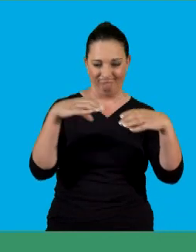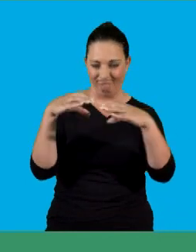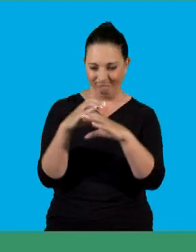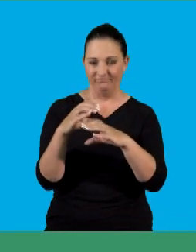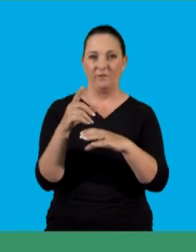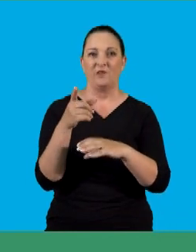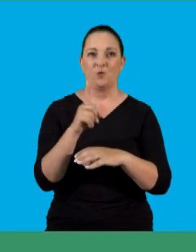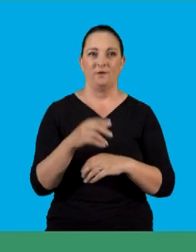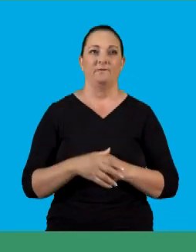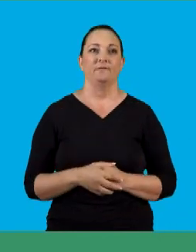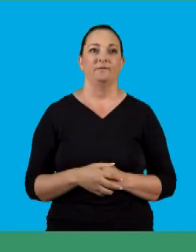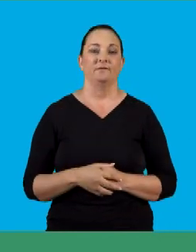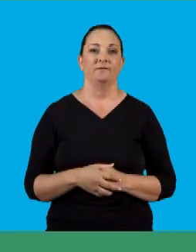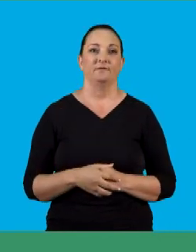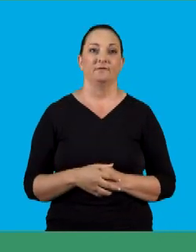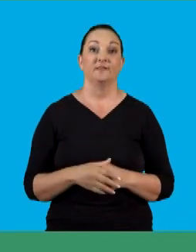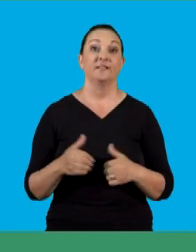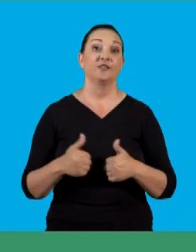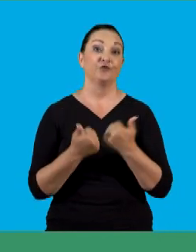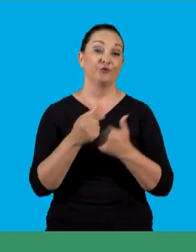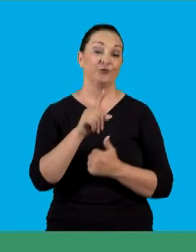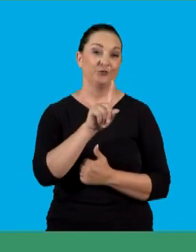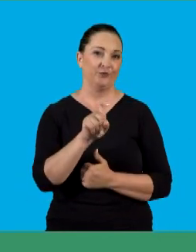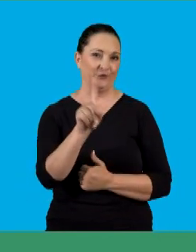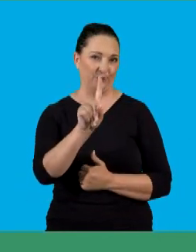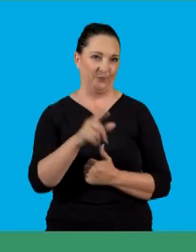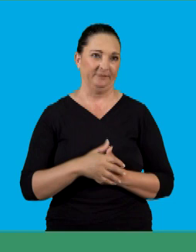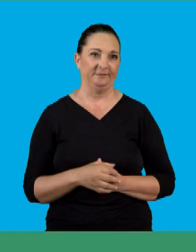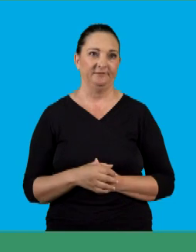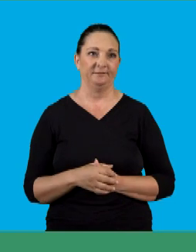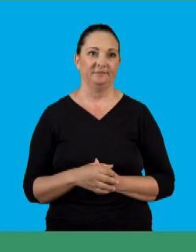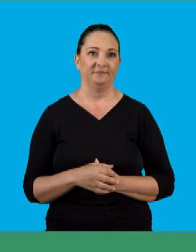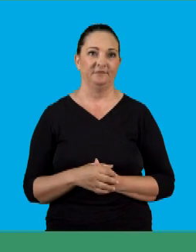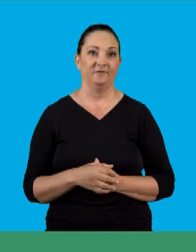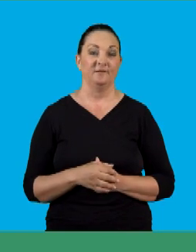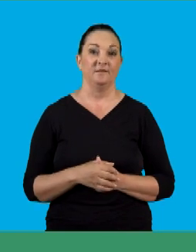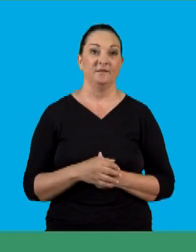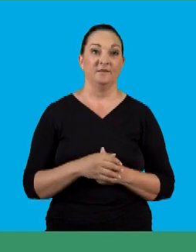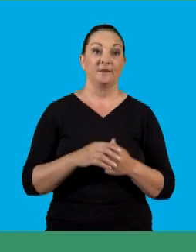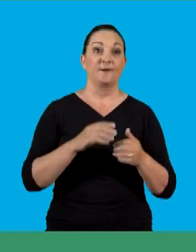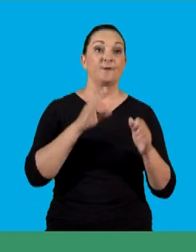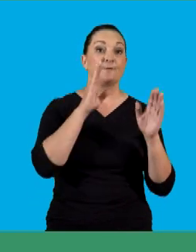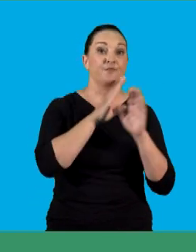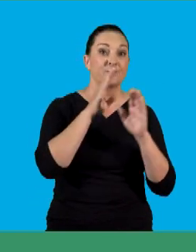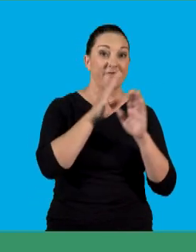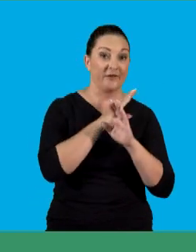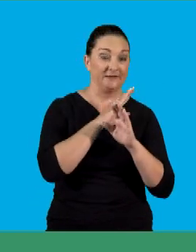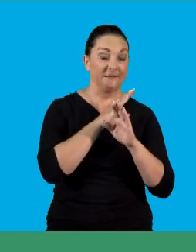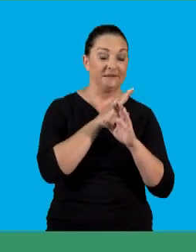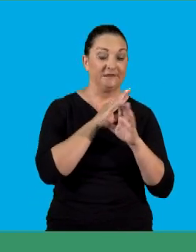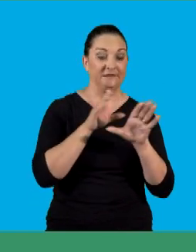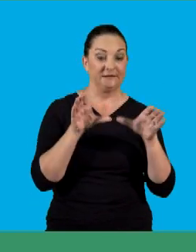private sector. Now, let's look at our challenge question. Discuss the purpose of the